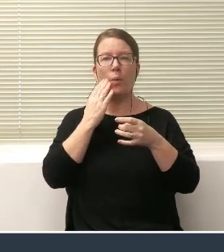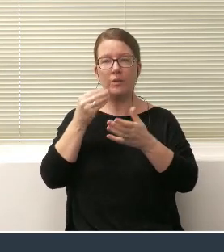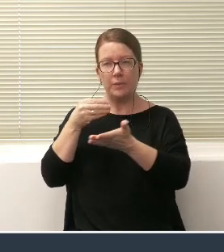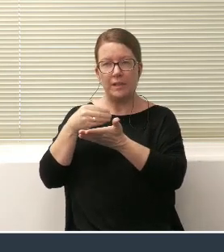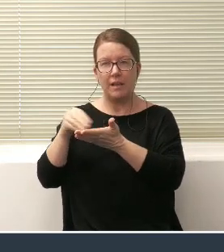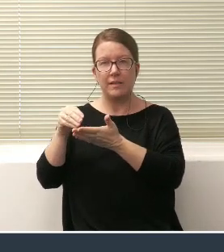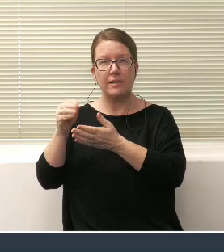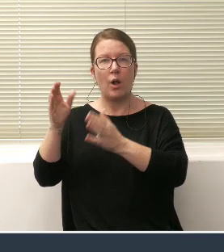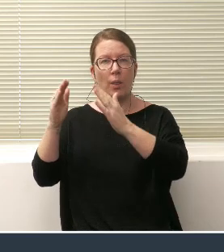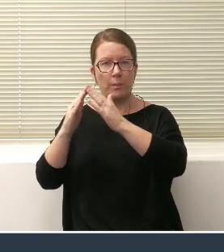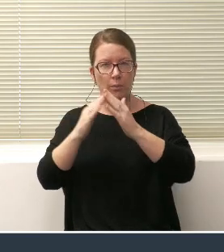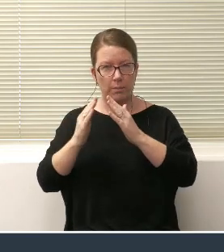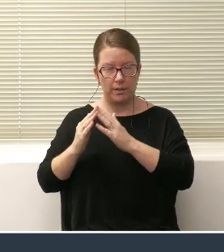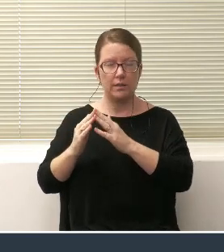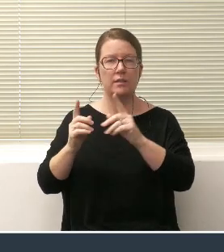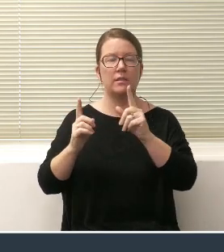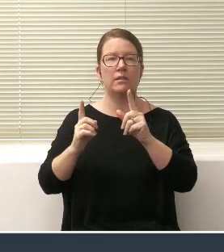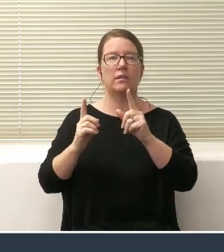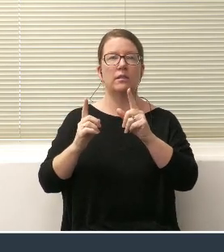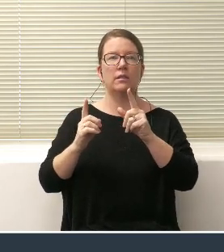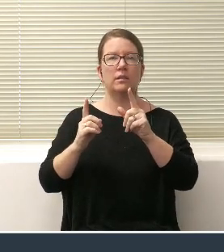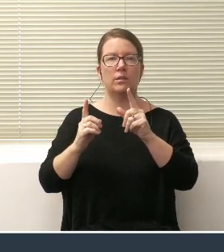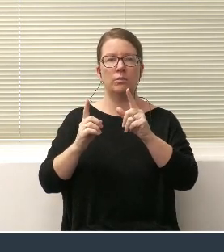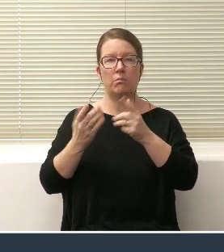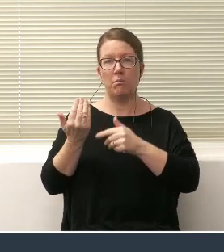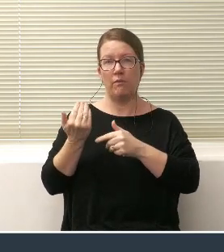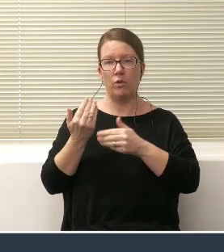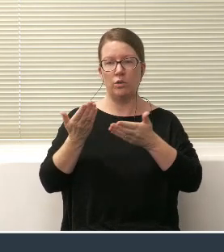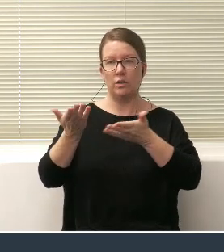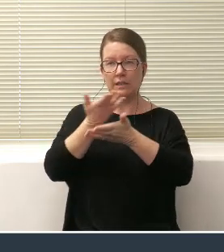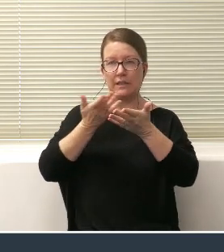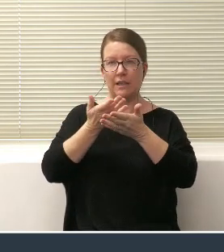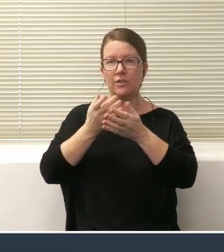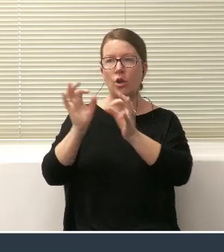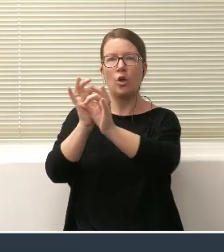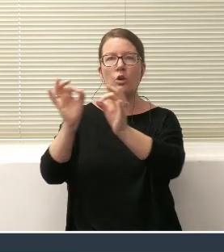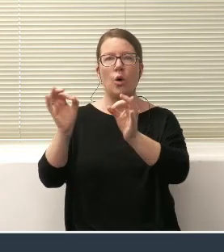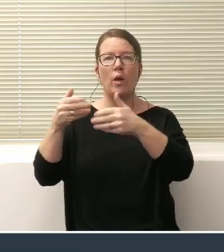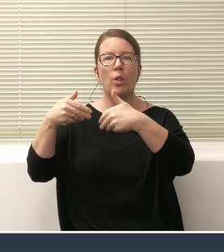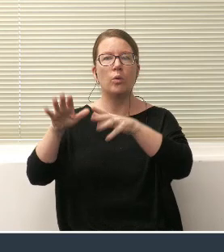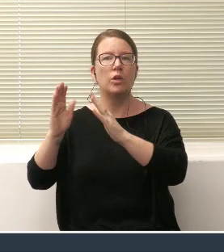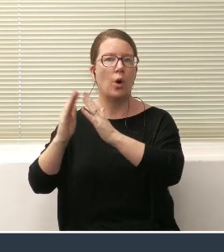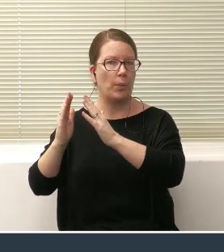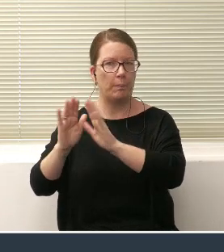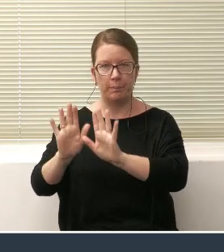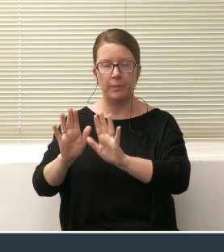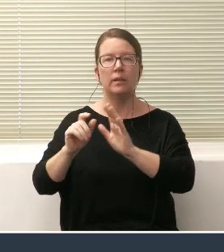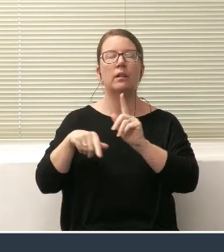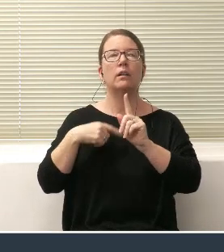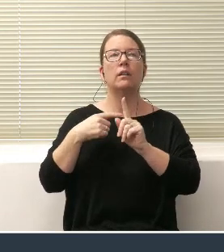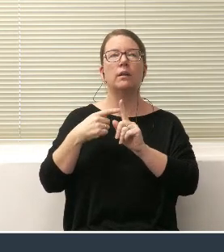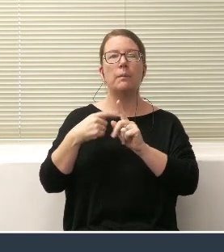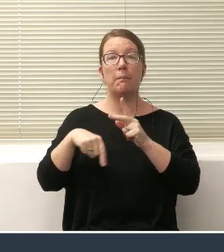properties, we've spoken about that no one will lose their home, and also